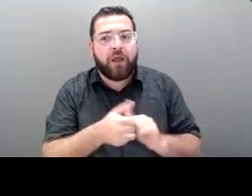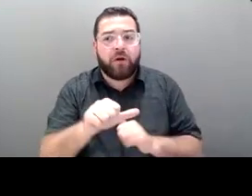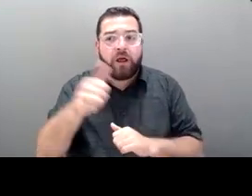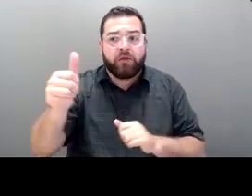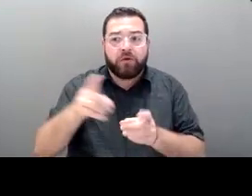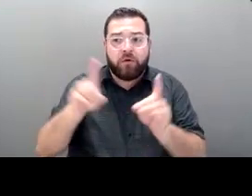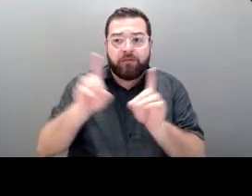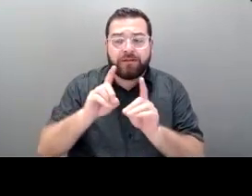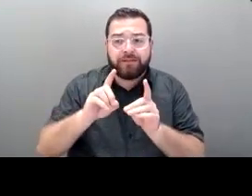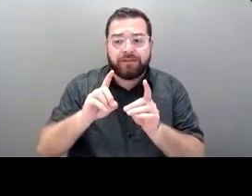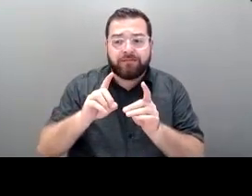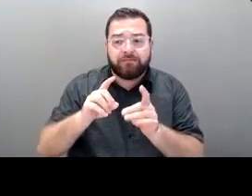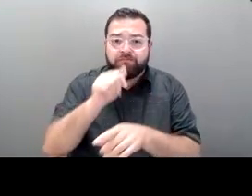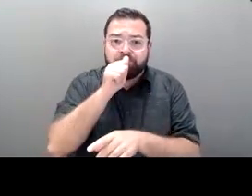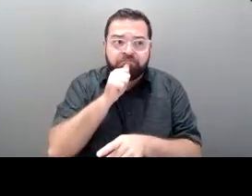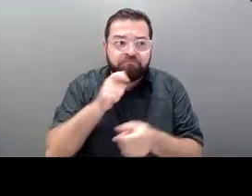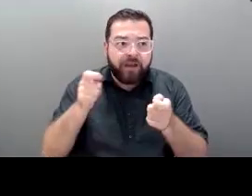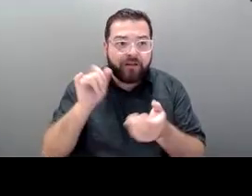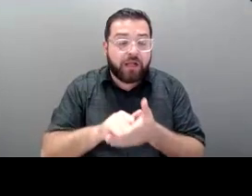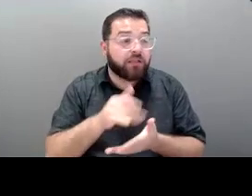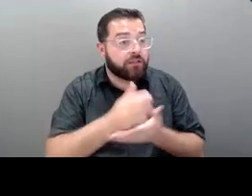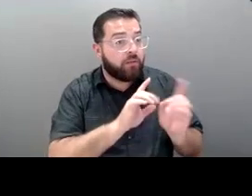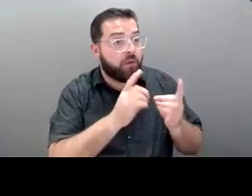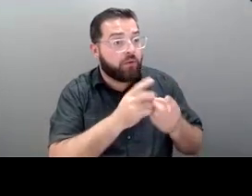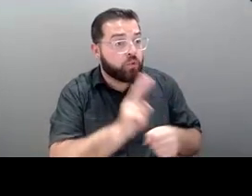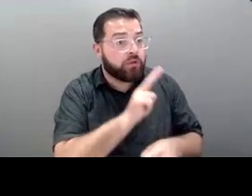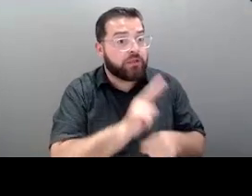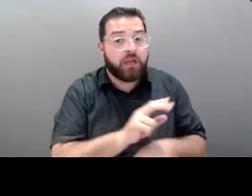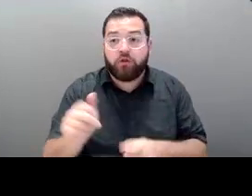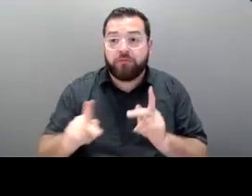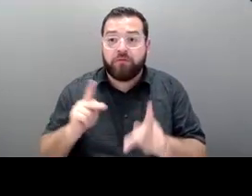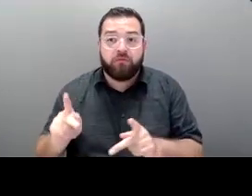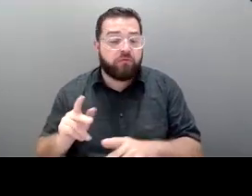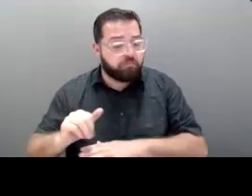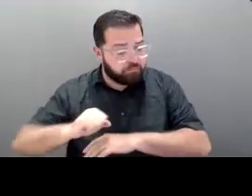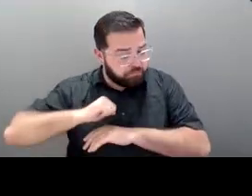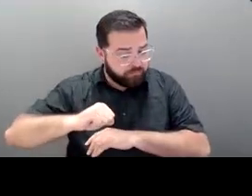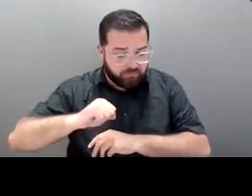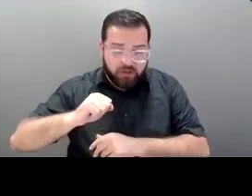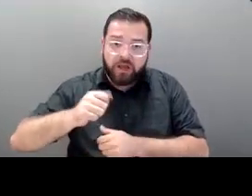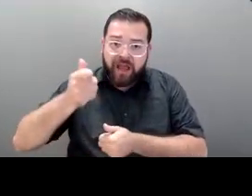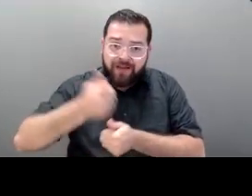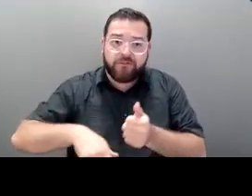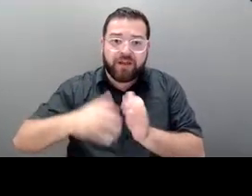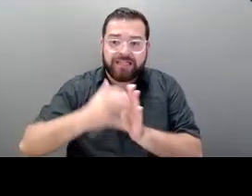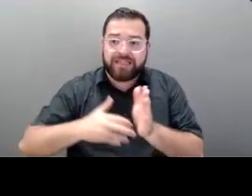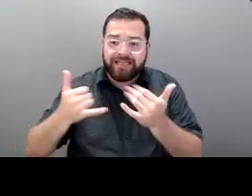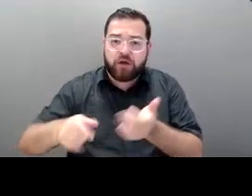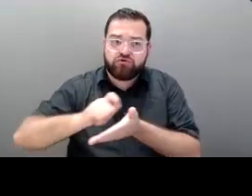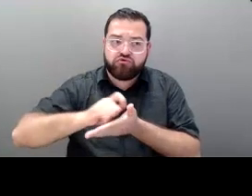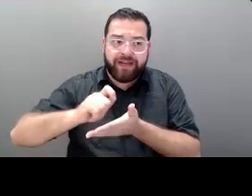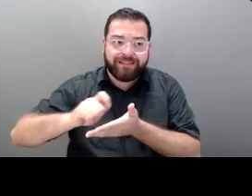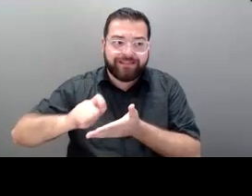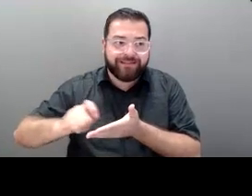You know, some people in our department are using it. Other people are having their students write every single essay, you know, and so then